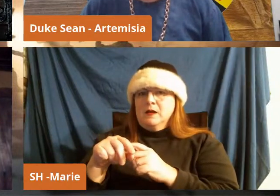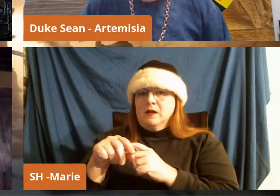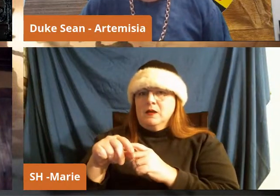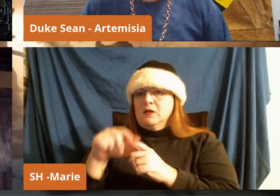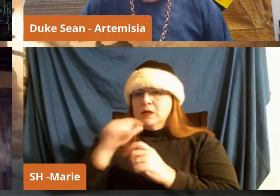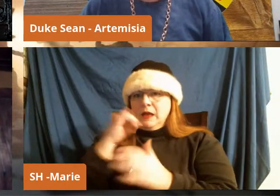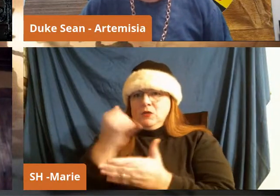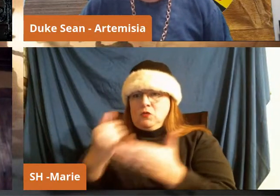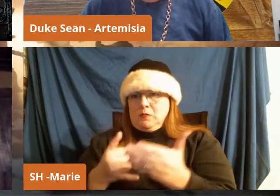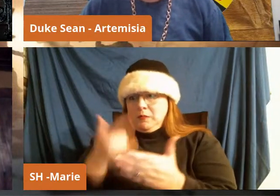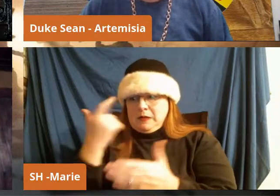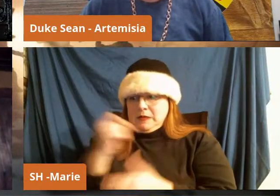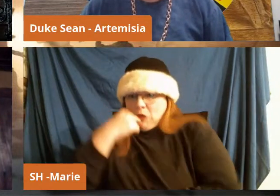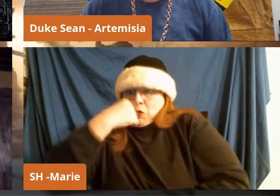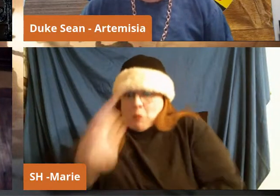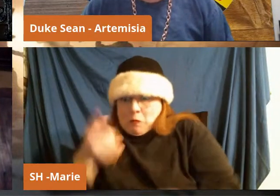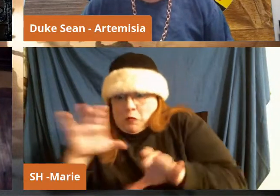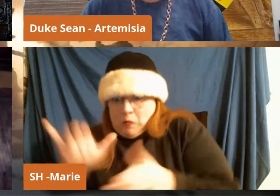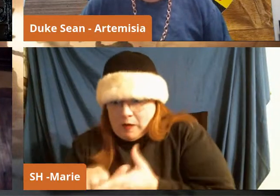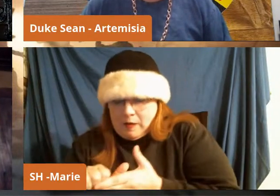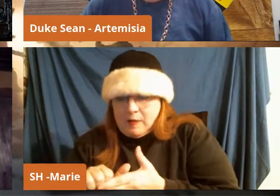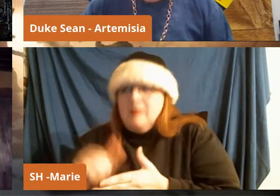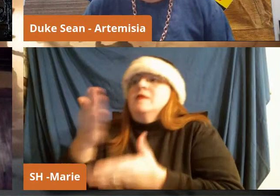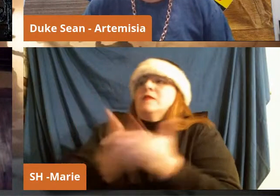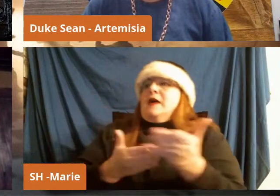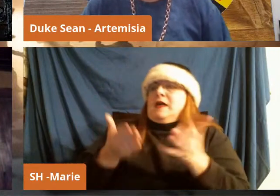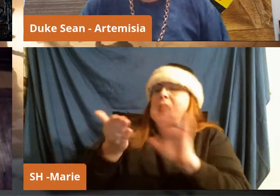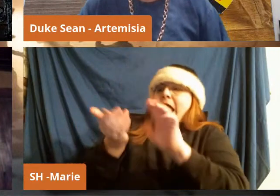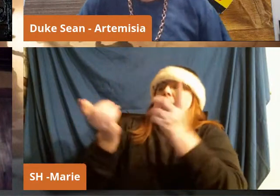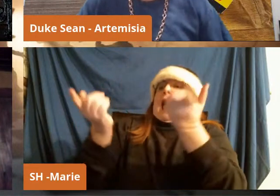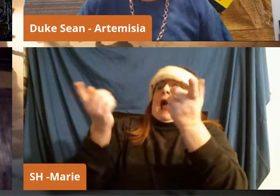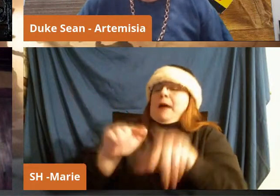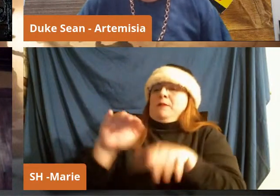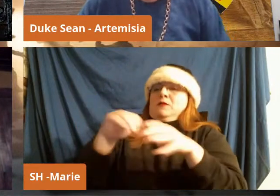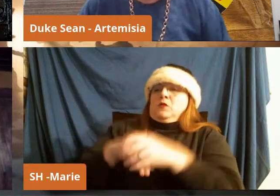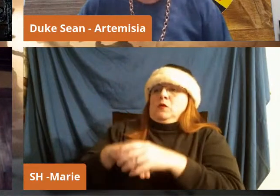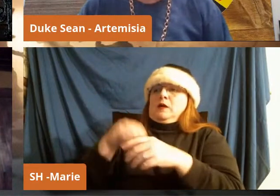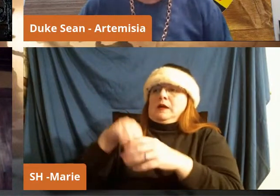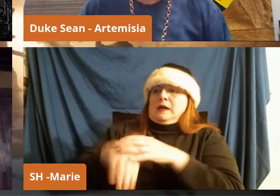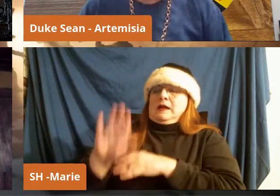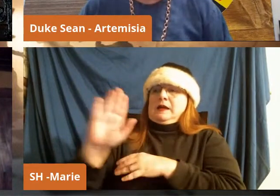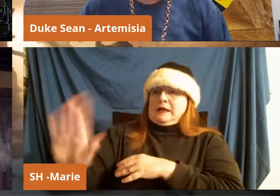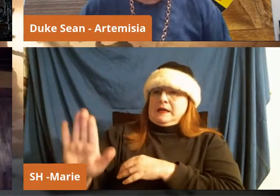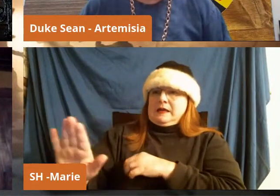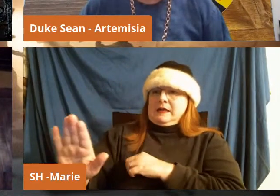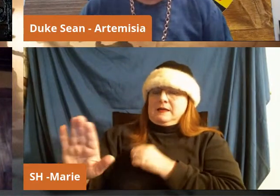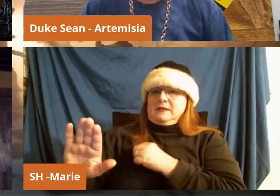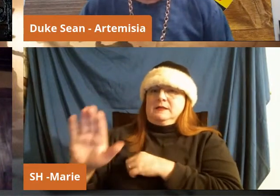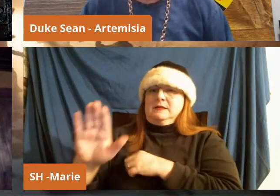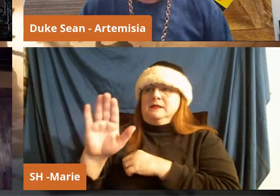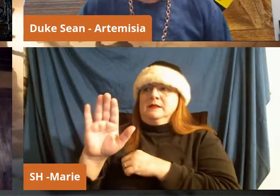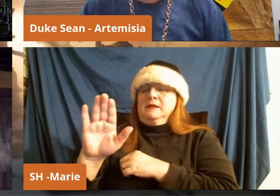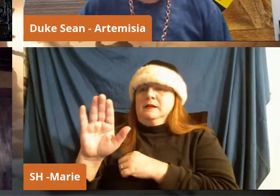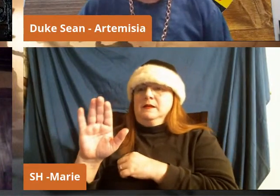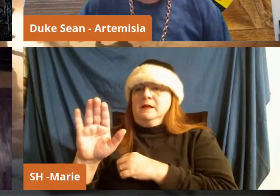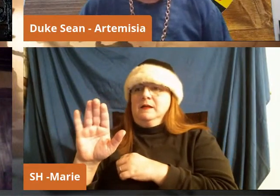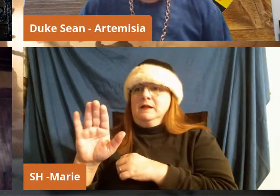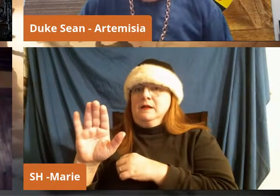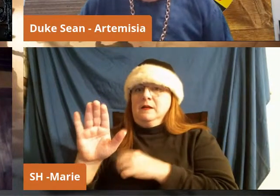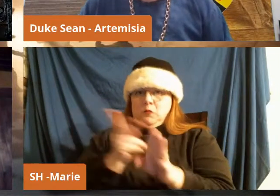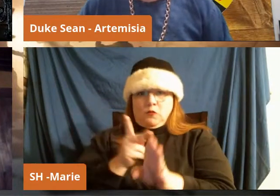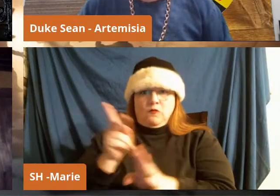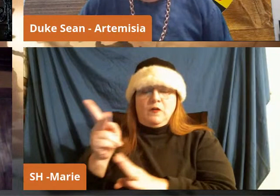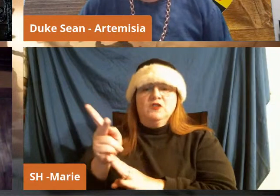calligraphy, and it just turned out that that's happens to fall into his mundane